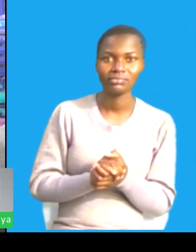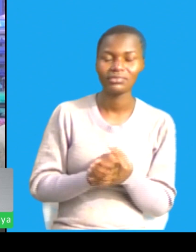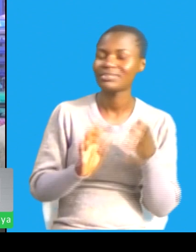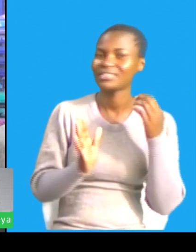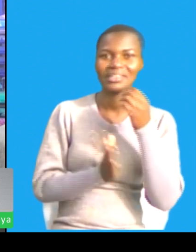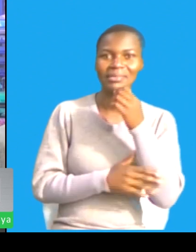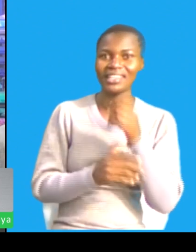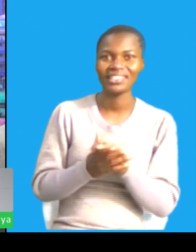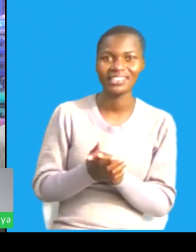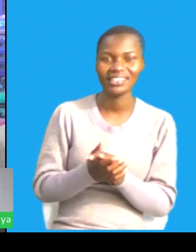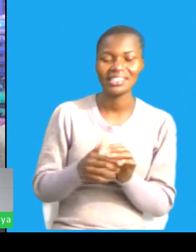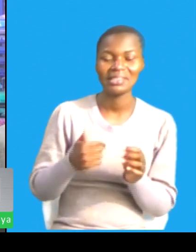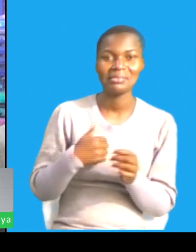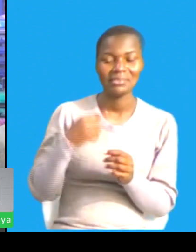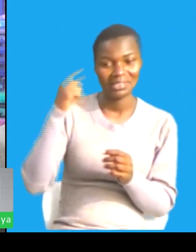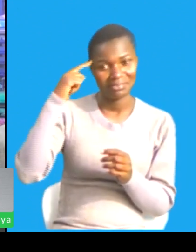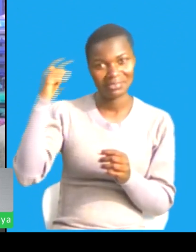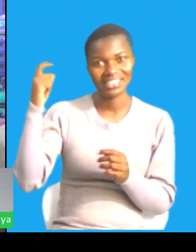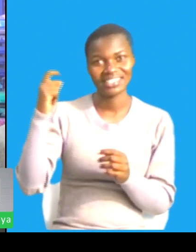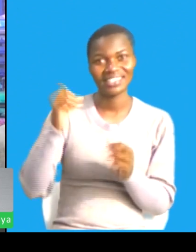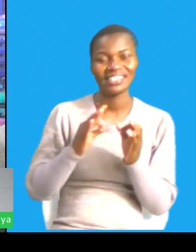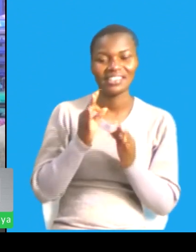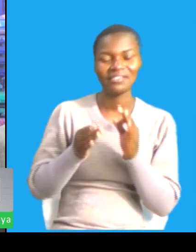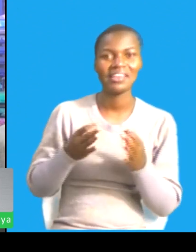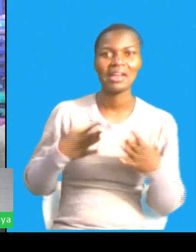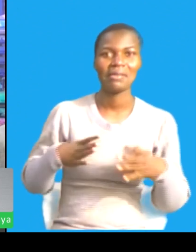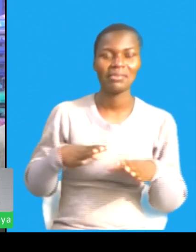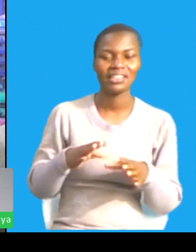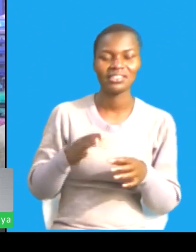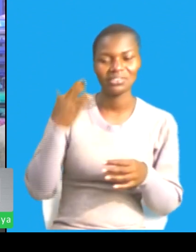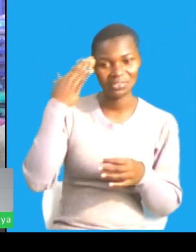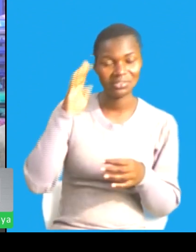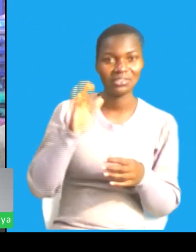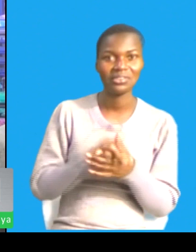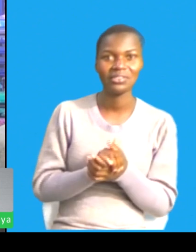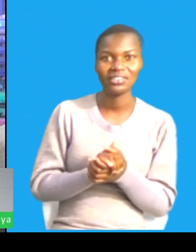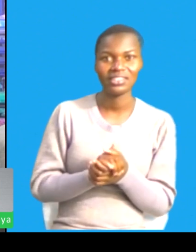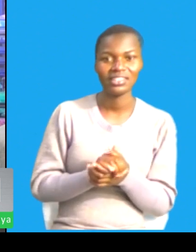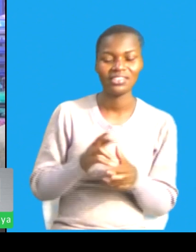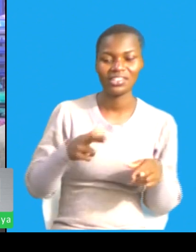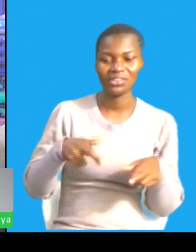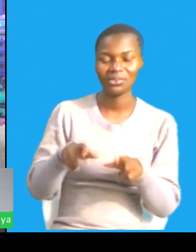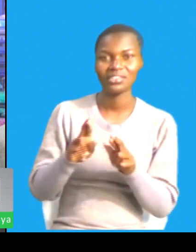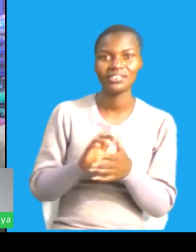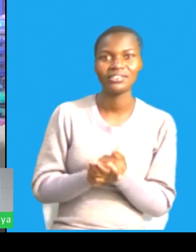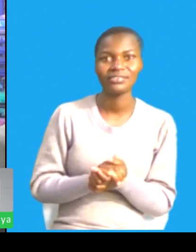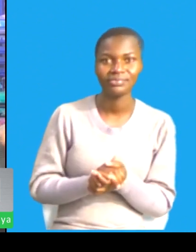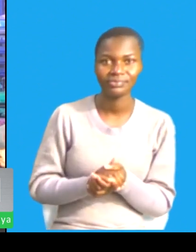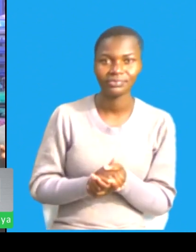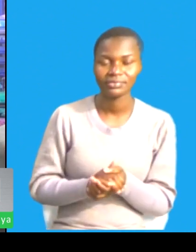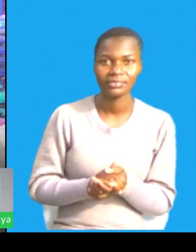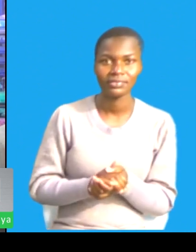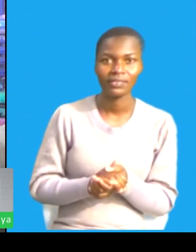who doesn't know Tomboya the following day, the person looks for Tomboya Street. Right. Yeah. It's very unfortunate, Jonah, that we have to